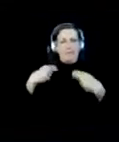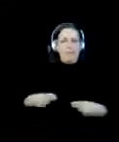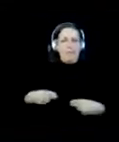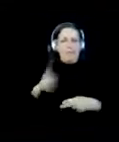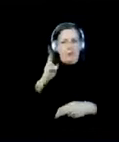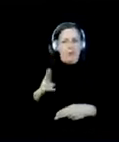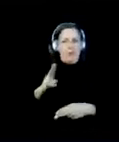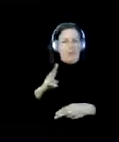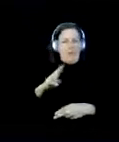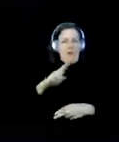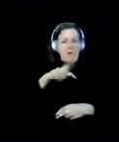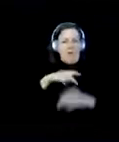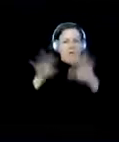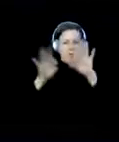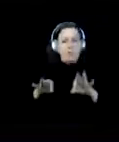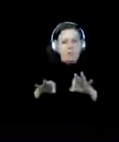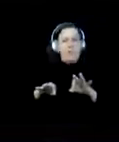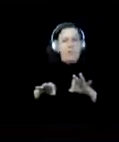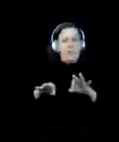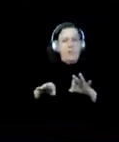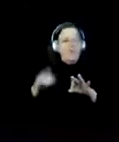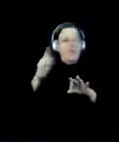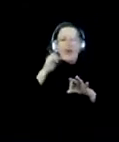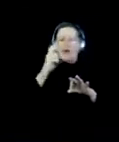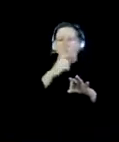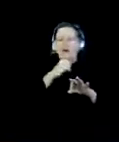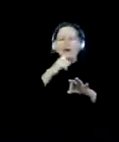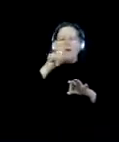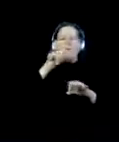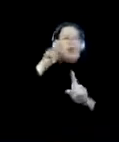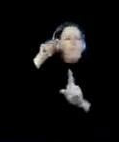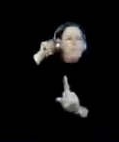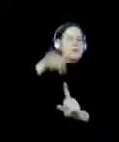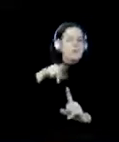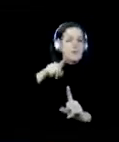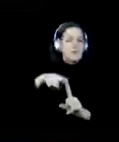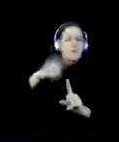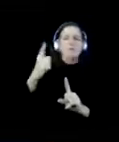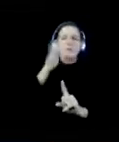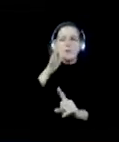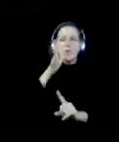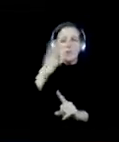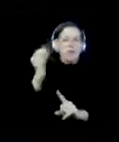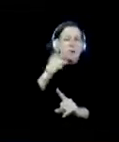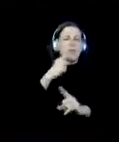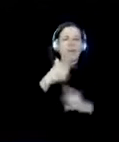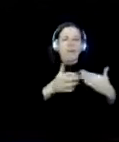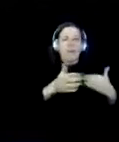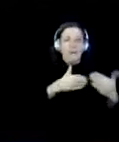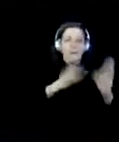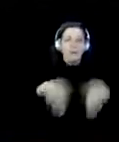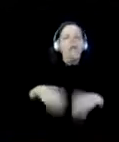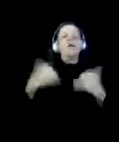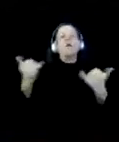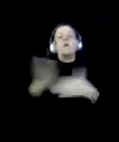the bird's eye view, accidental mother of surveillance technology, whatever. Between the here and now of lived experience and the ideal is a distance which creates